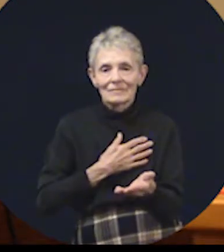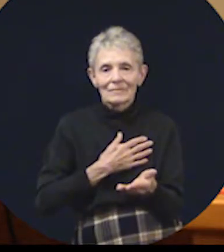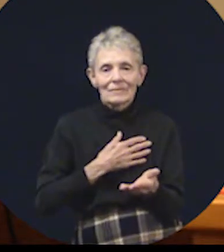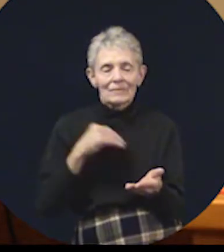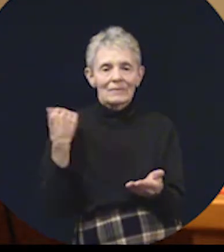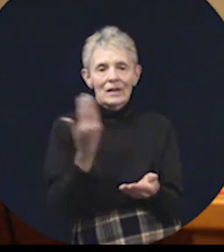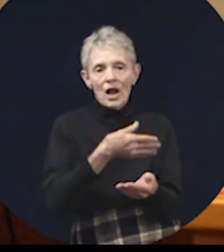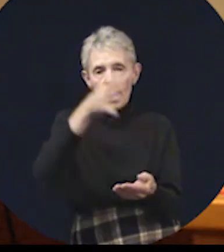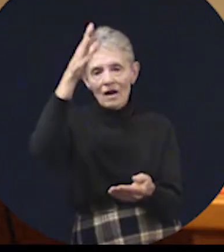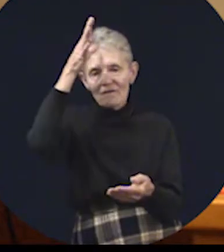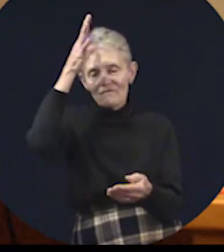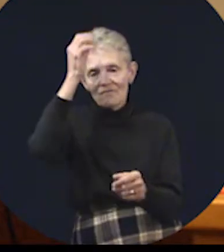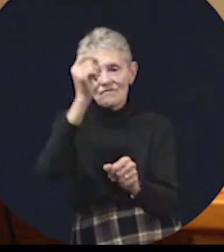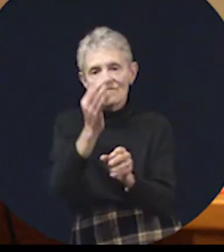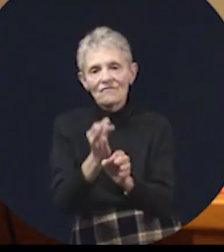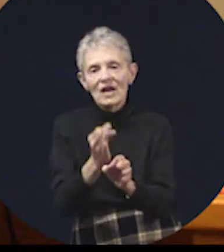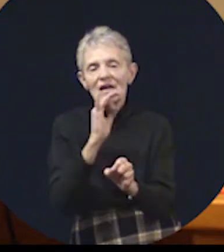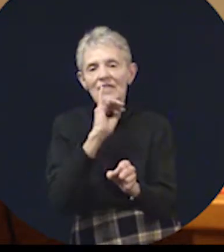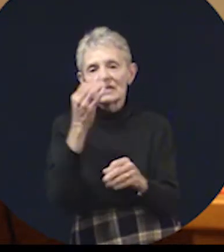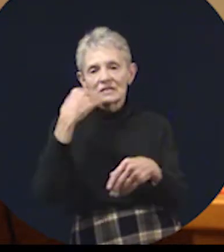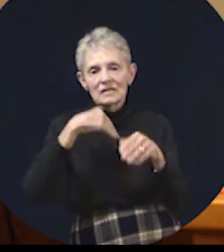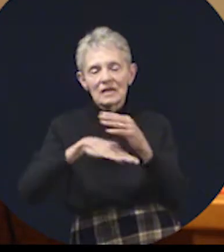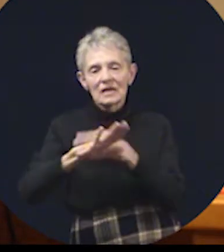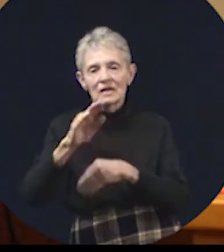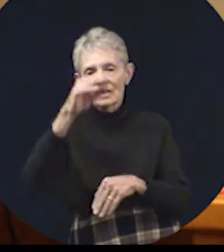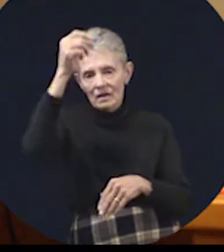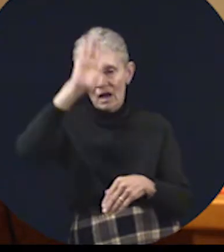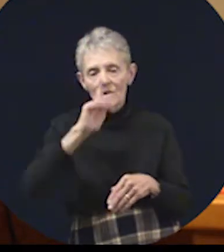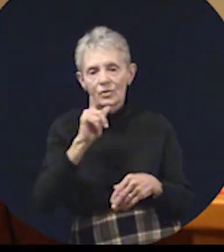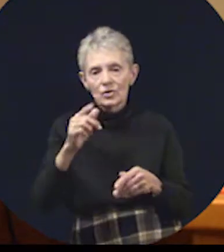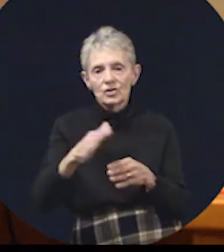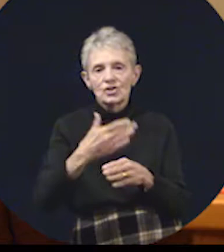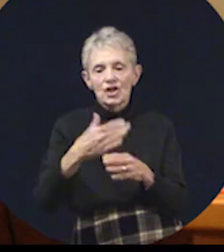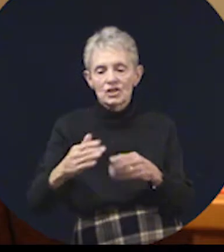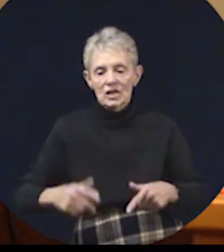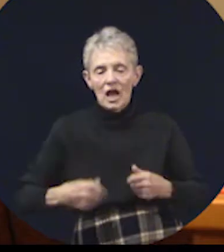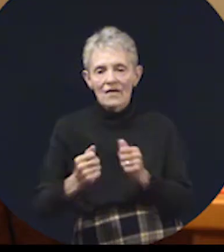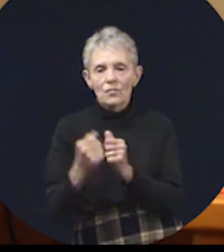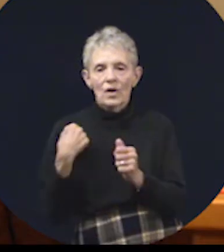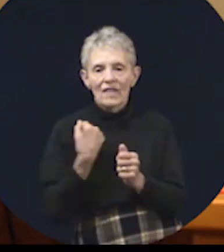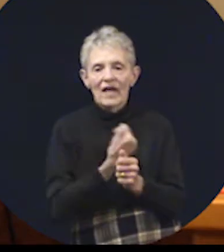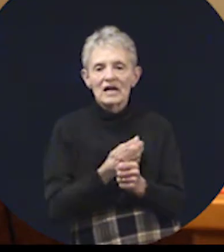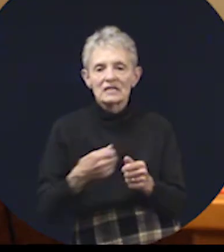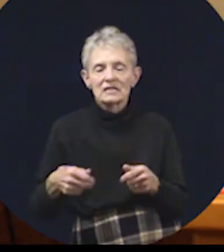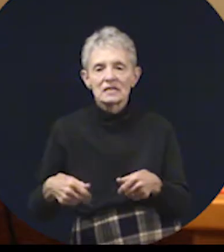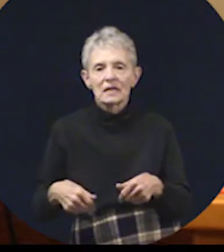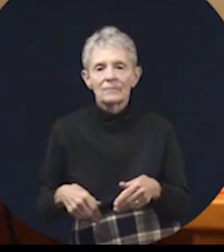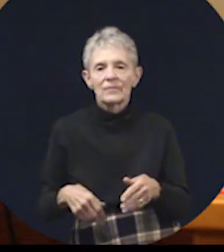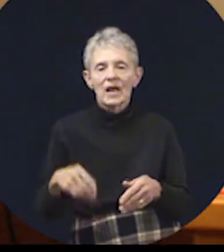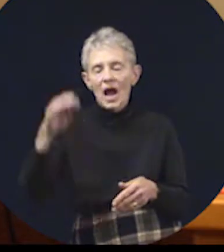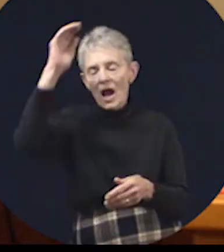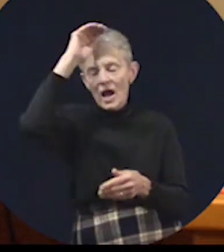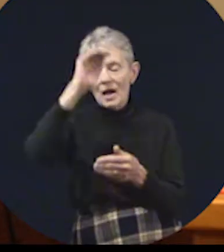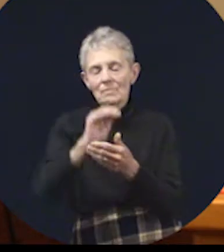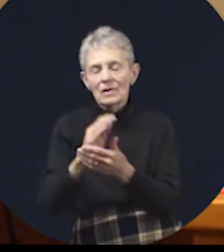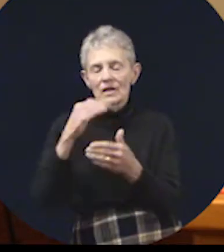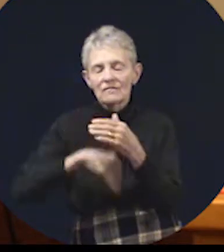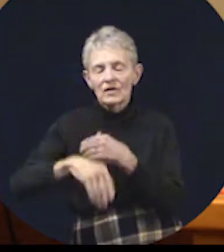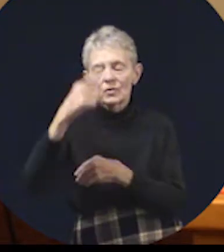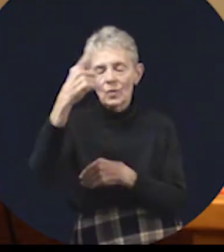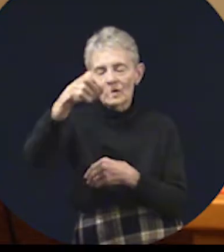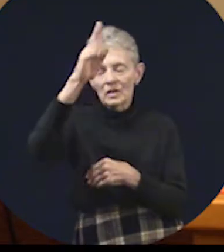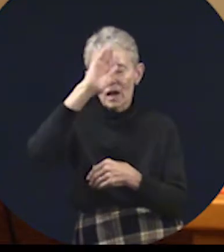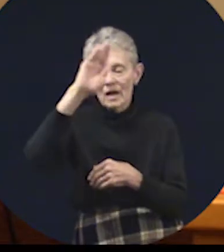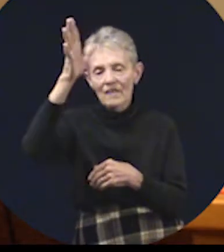Our faith is in a God who shares life with us. Together let us profess that faith. I believe in one God,